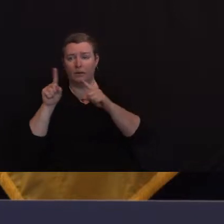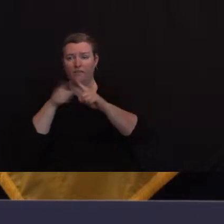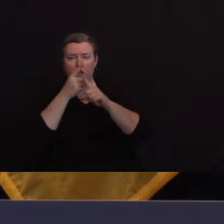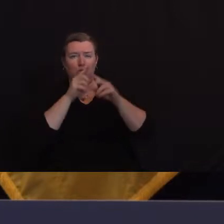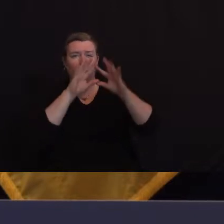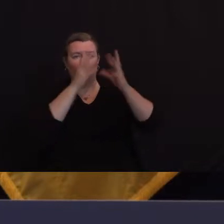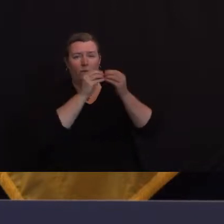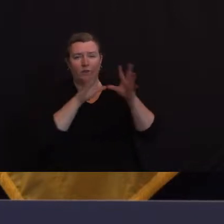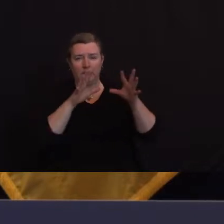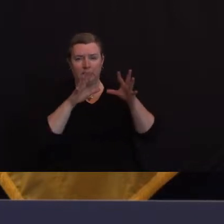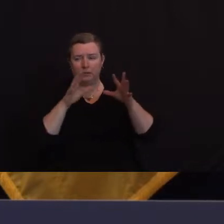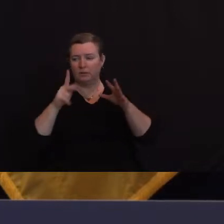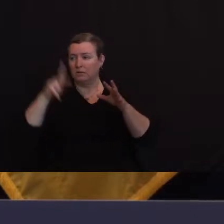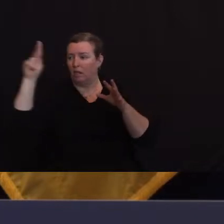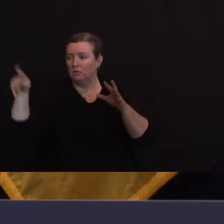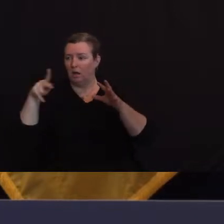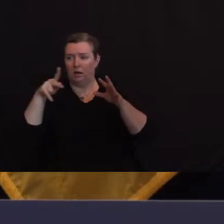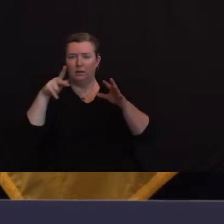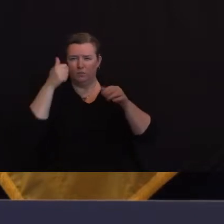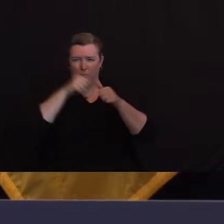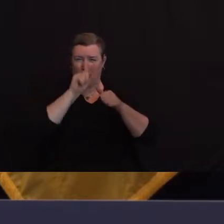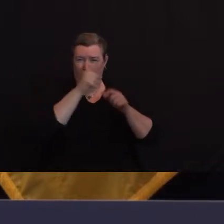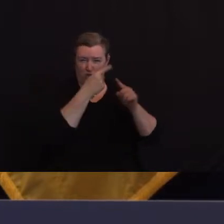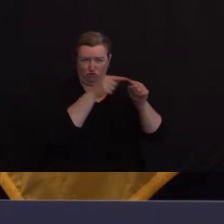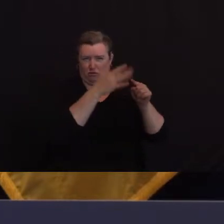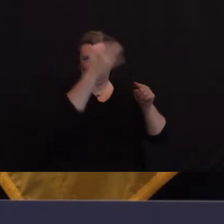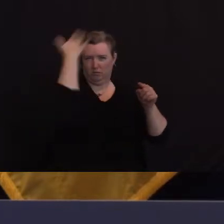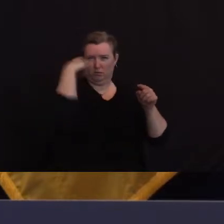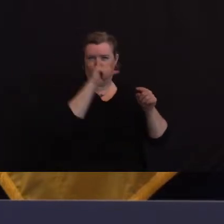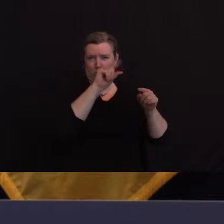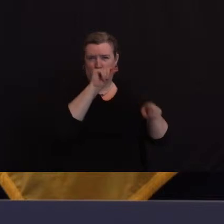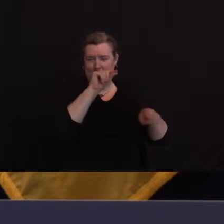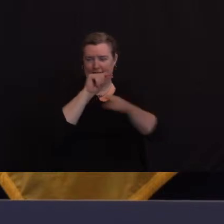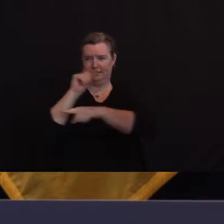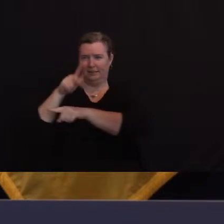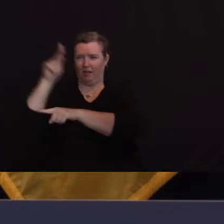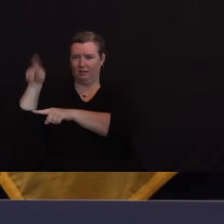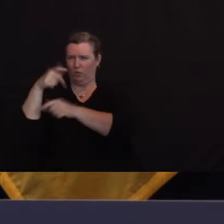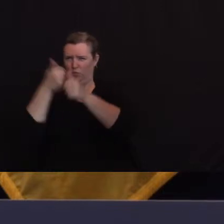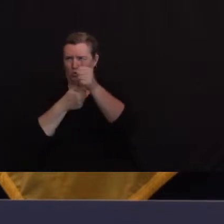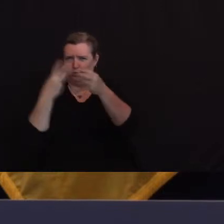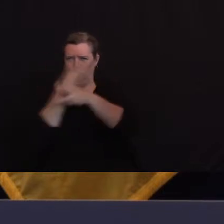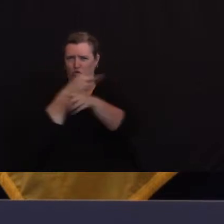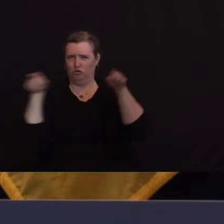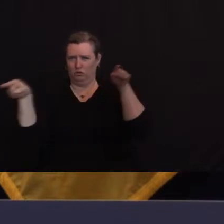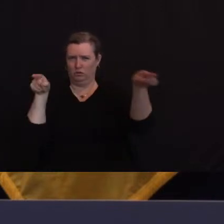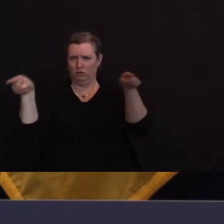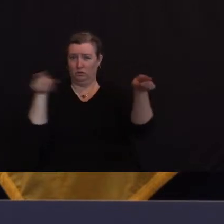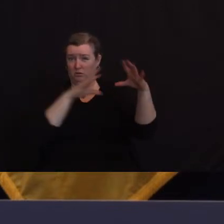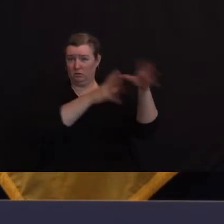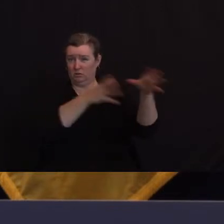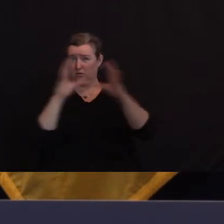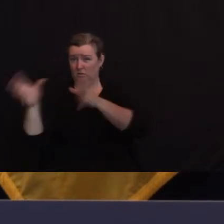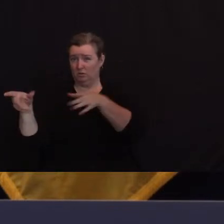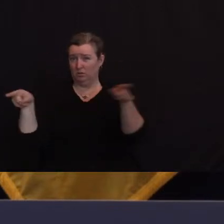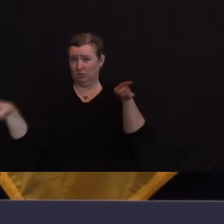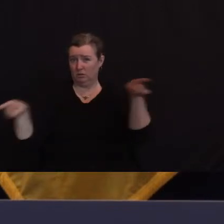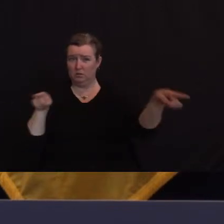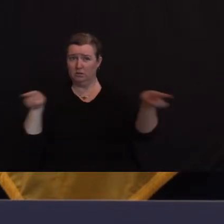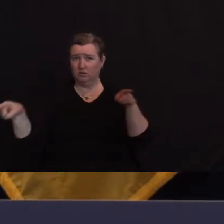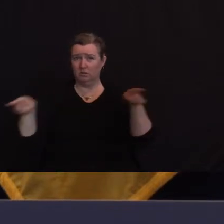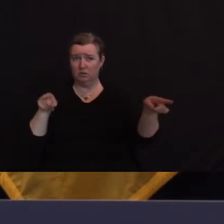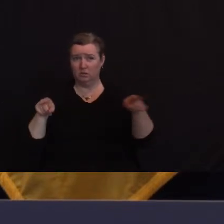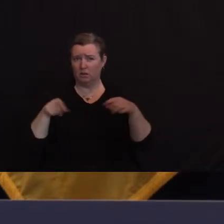different numbers. Please tell us how much more transmissible it is and the source for that information, what you're looking at to determine that.